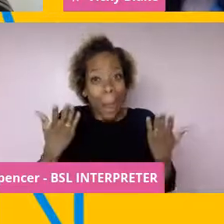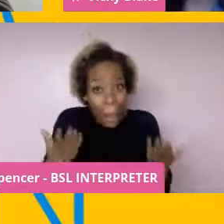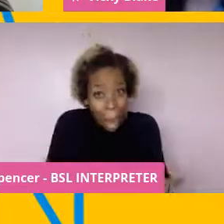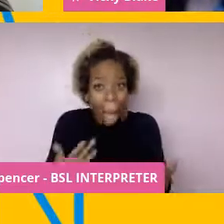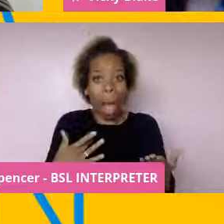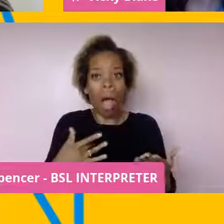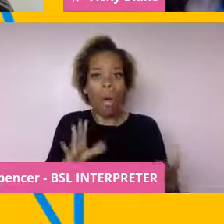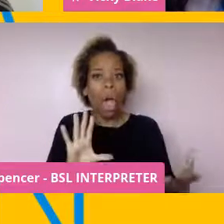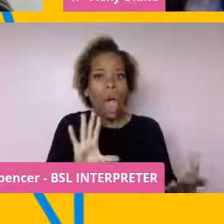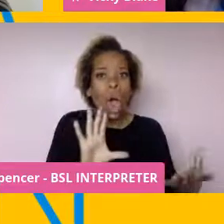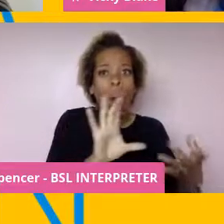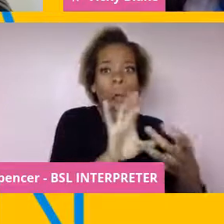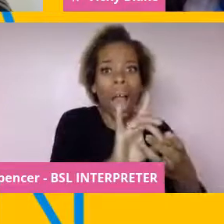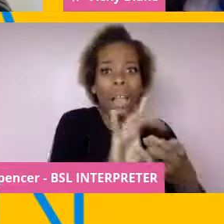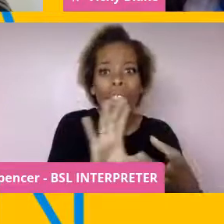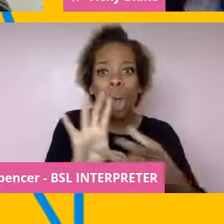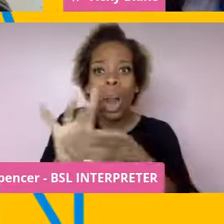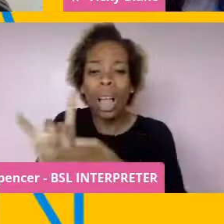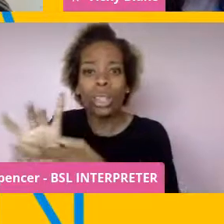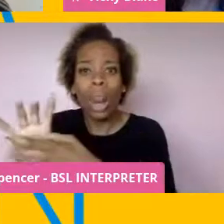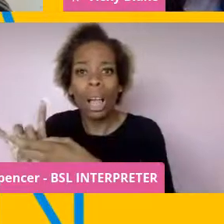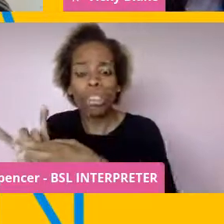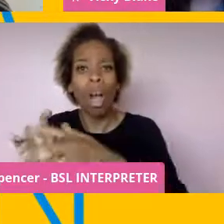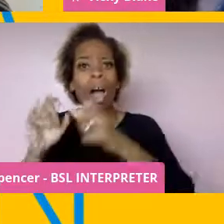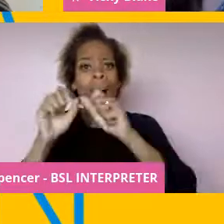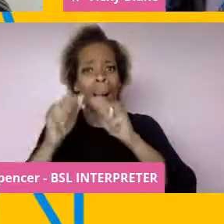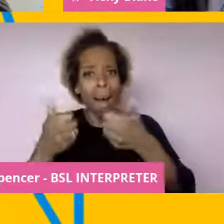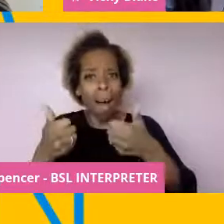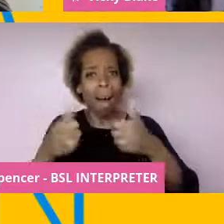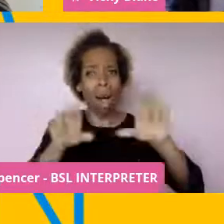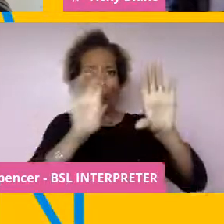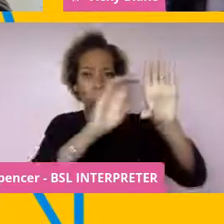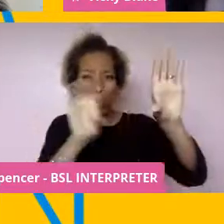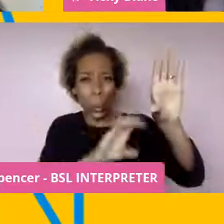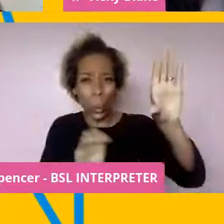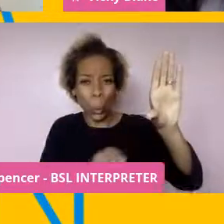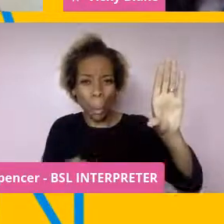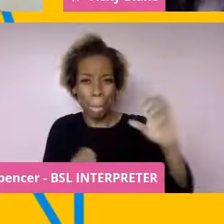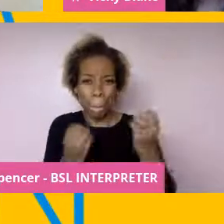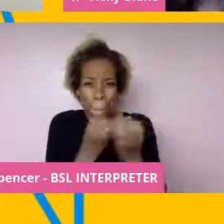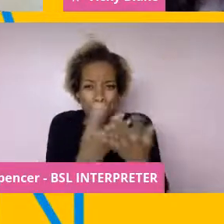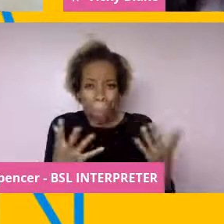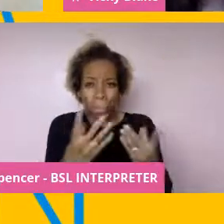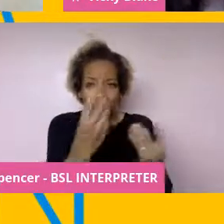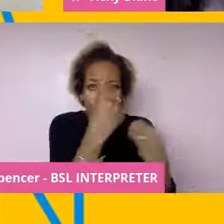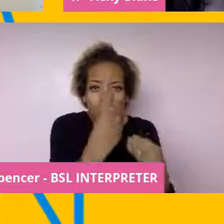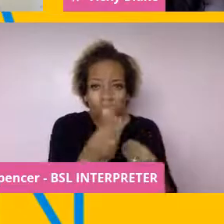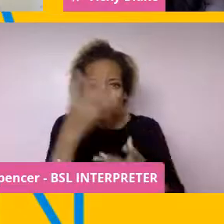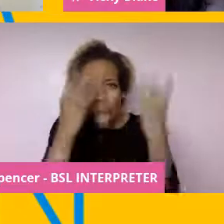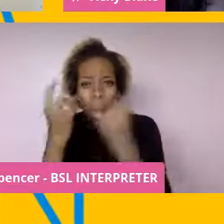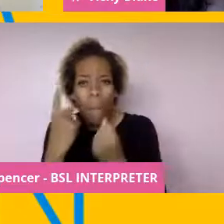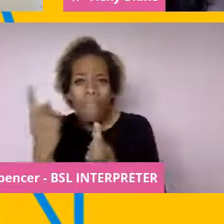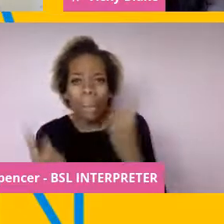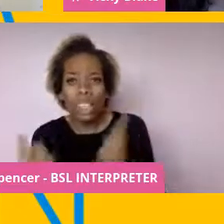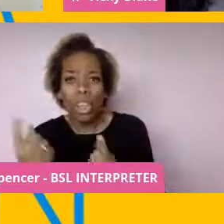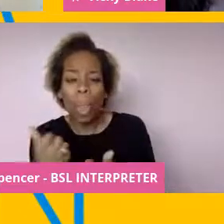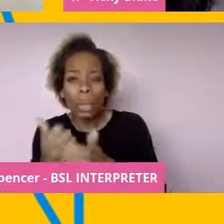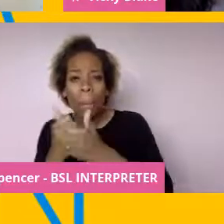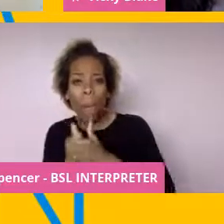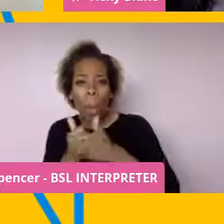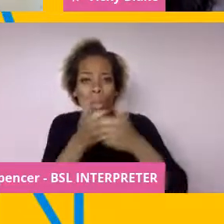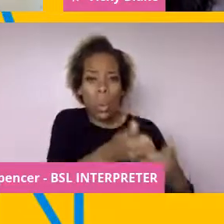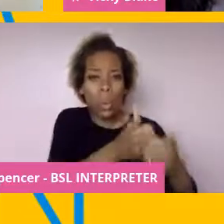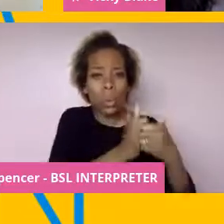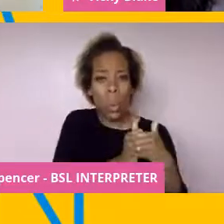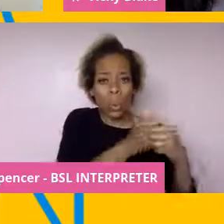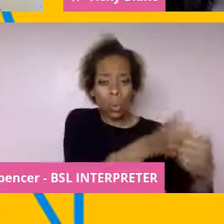keep having Zoom meetings, and that has also been part of the kind of, we're able to teach each other what we know and to support each other when we can. And